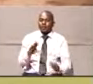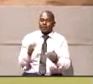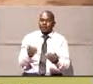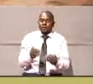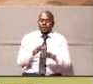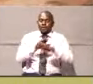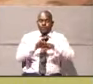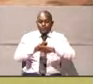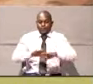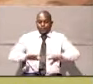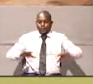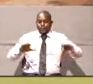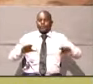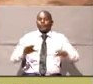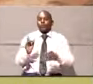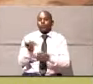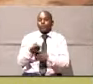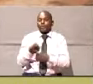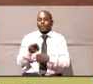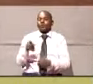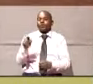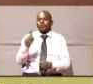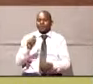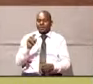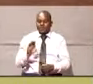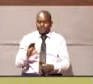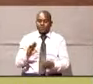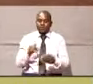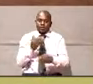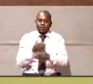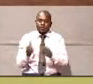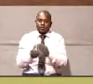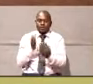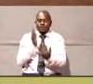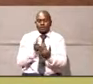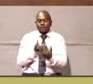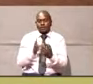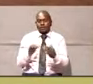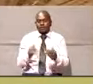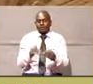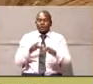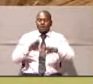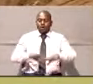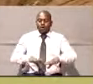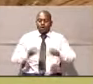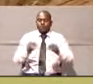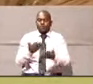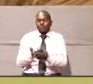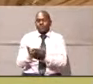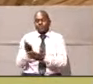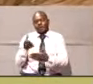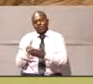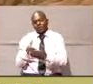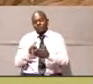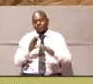Maram Road in Wakiso Town Council has been constructed in the middle of the already dwindling wetland, blocking